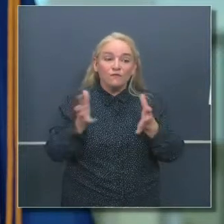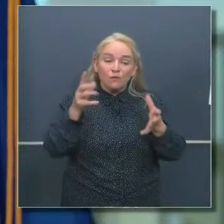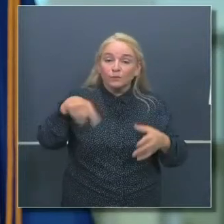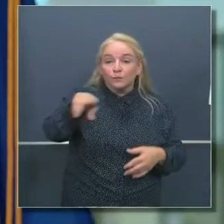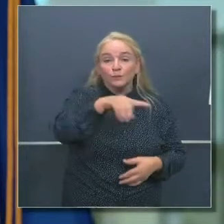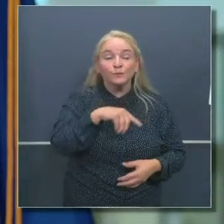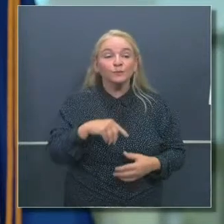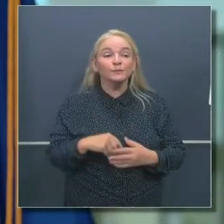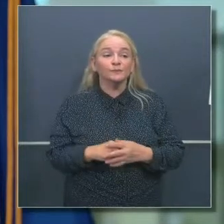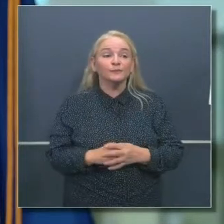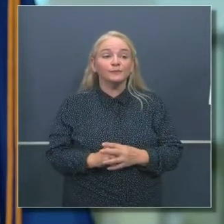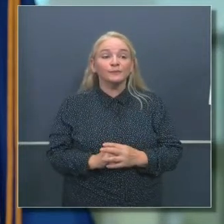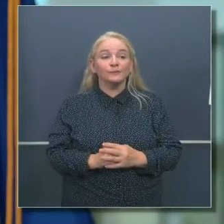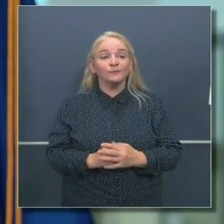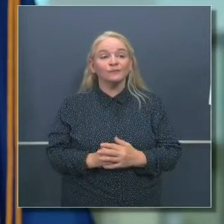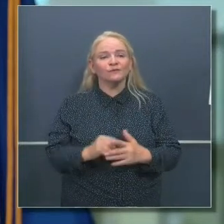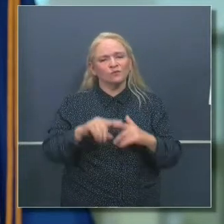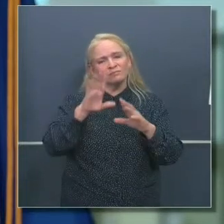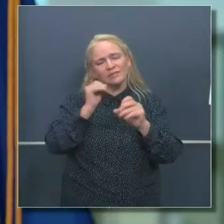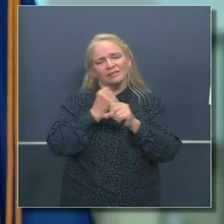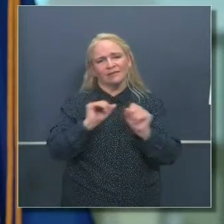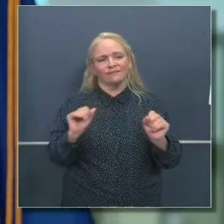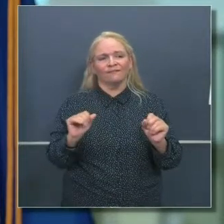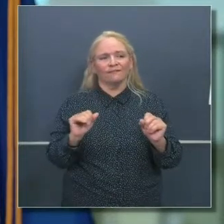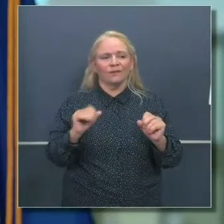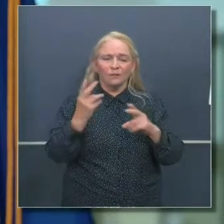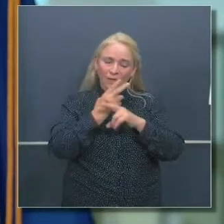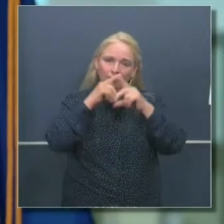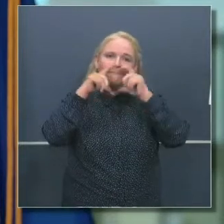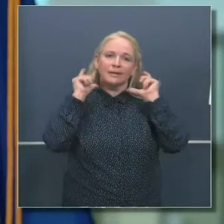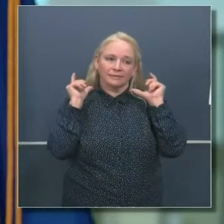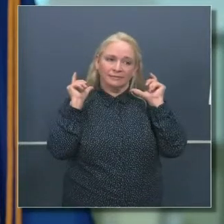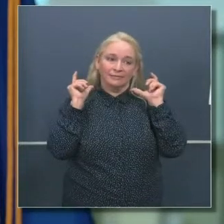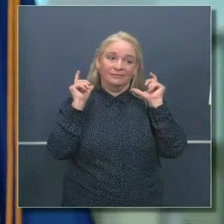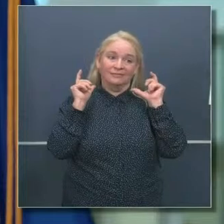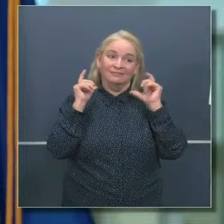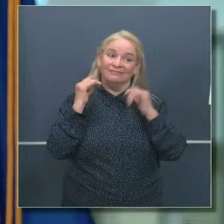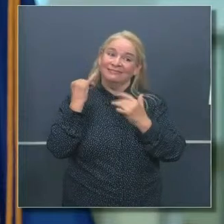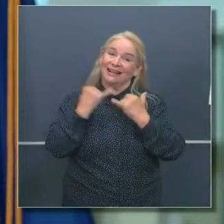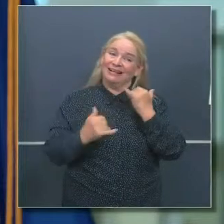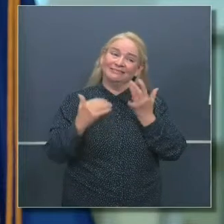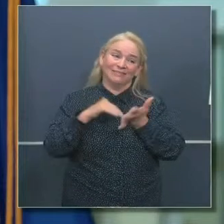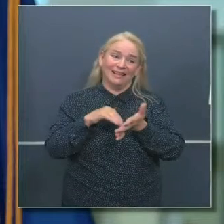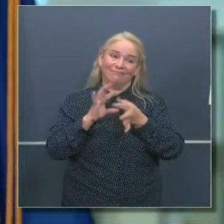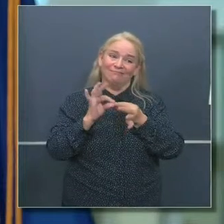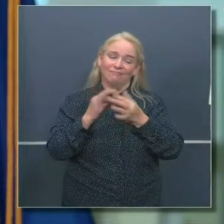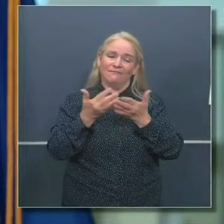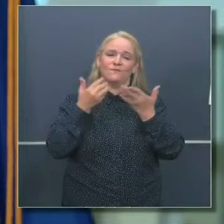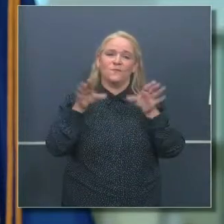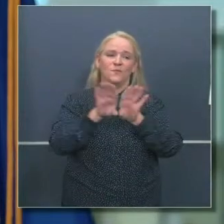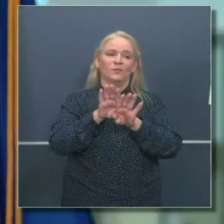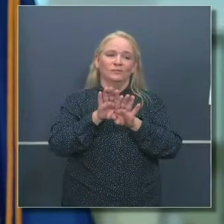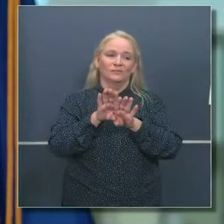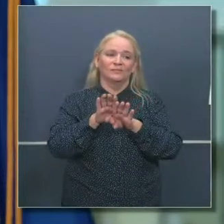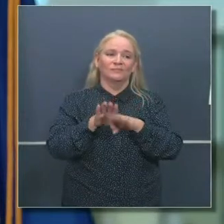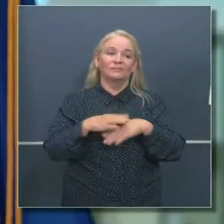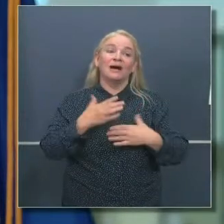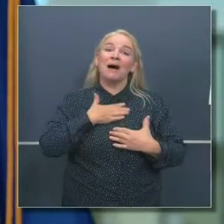everybody, if I haven't said it enough, I'll say it one final time before we enter into this holiday weekend.